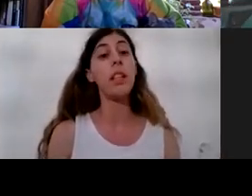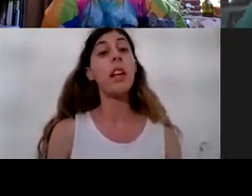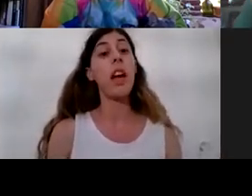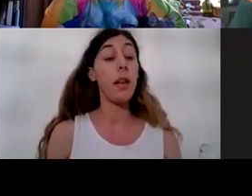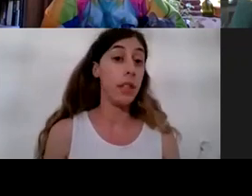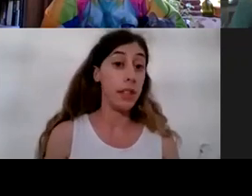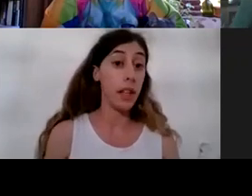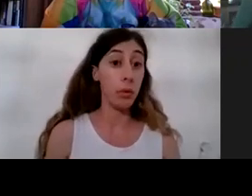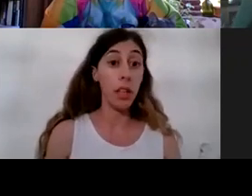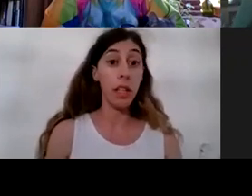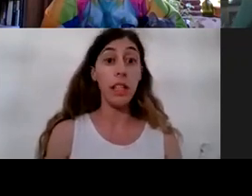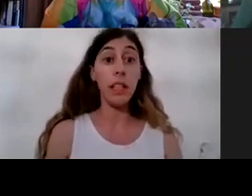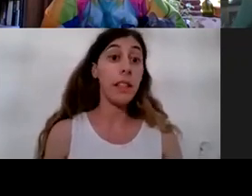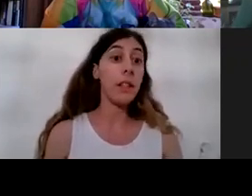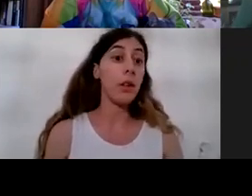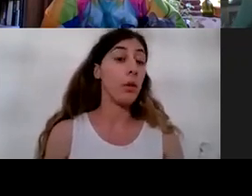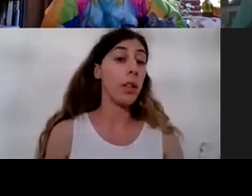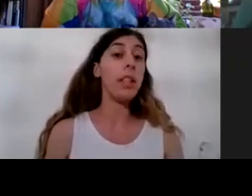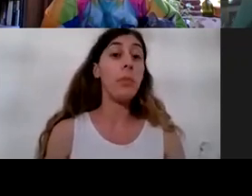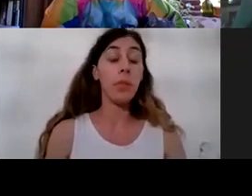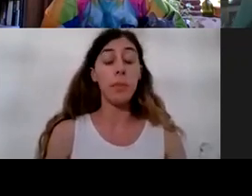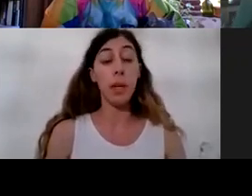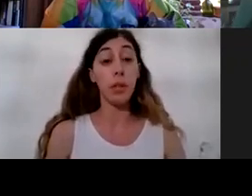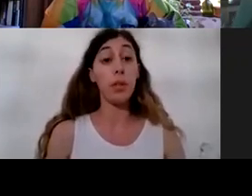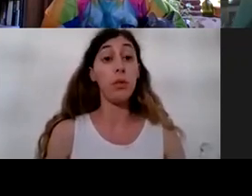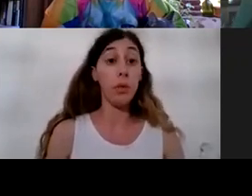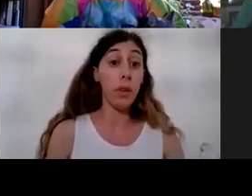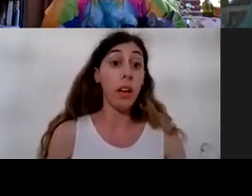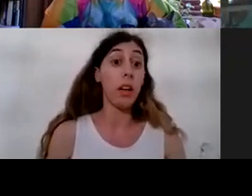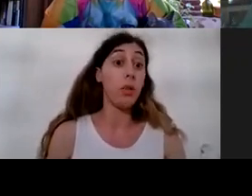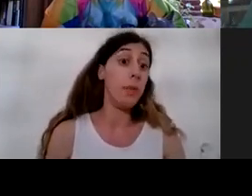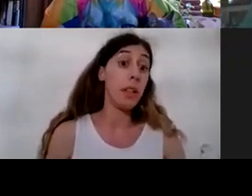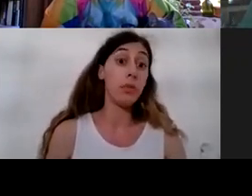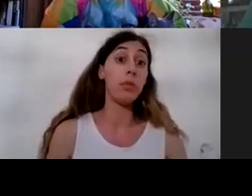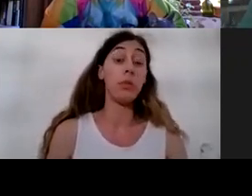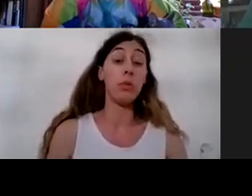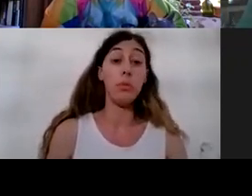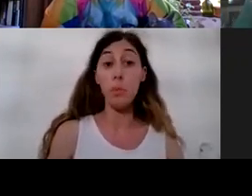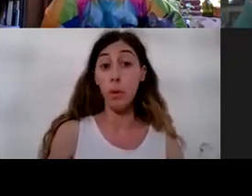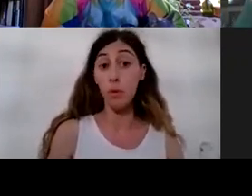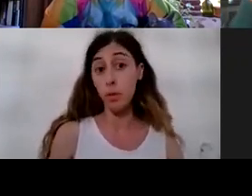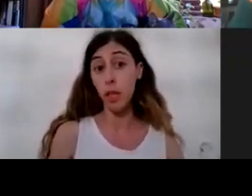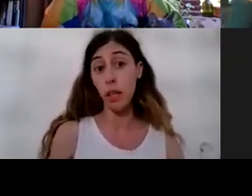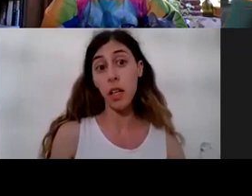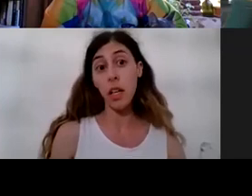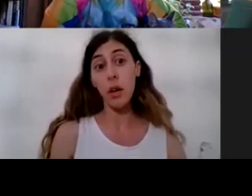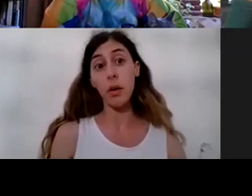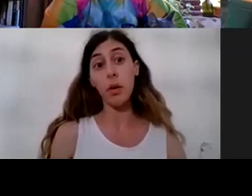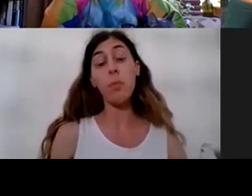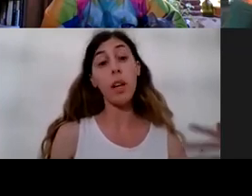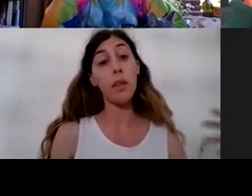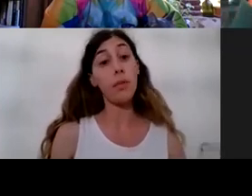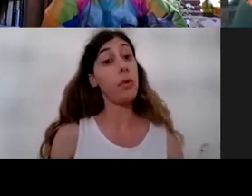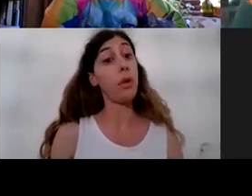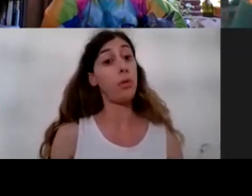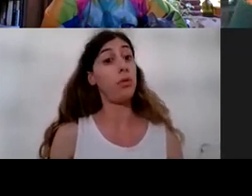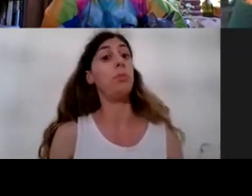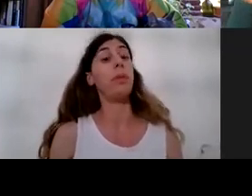association required, for example, a trans female to bring or to meet